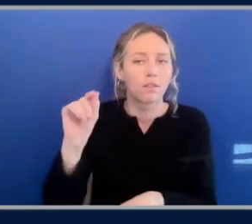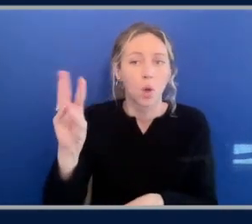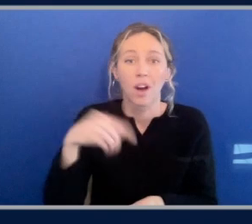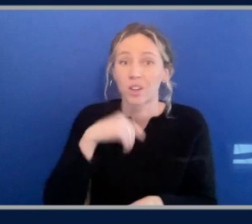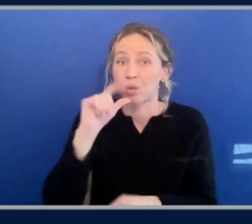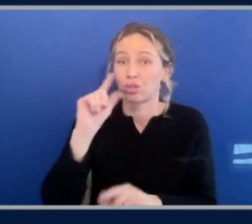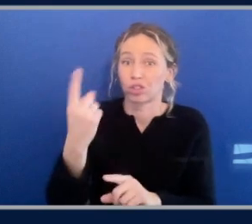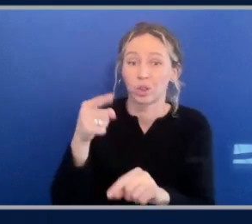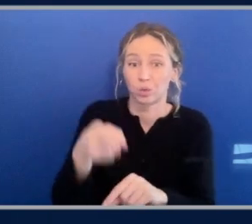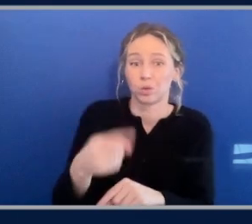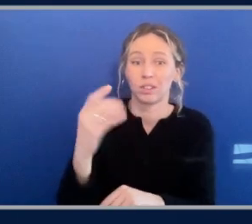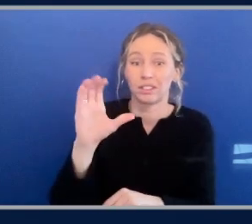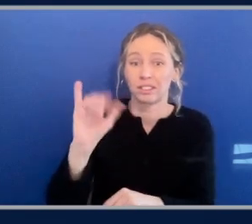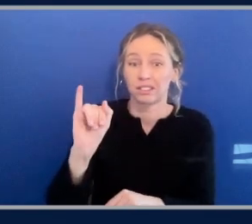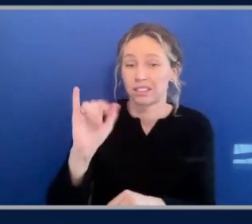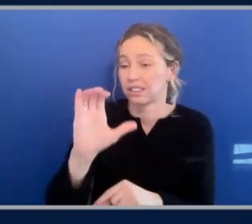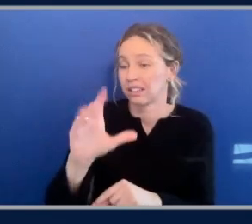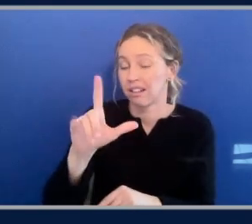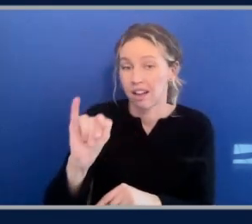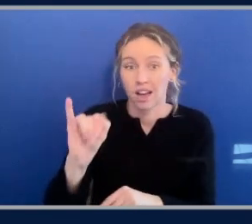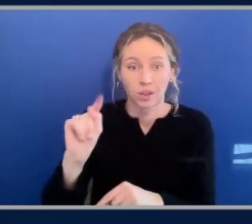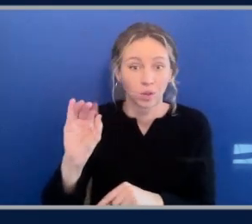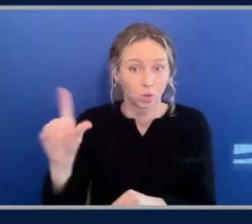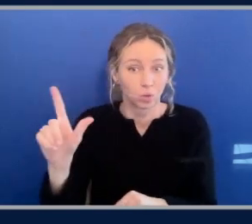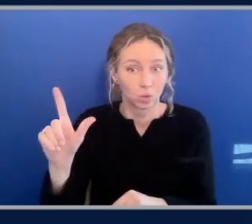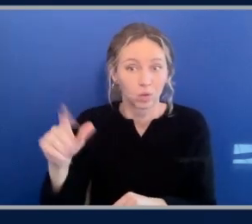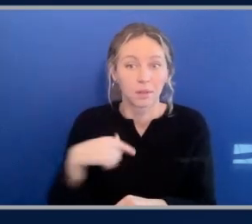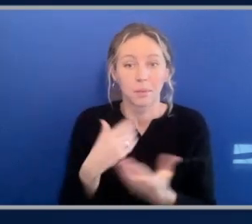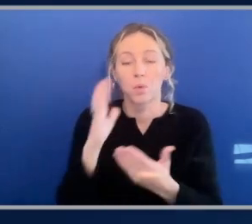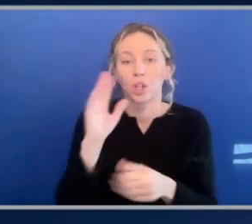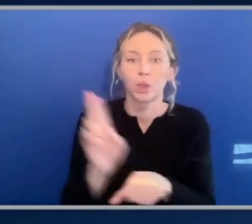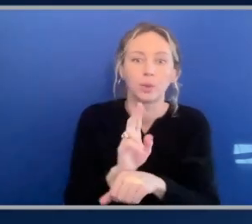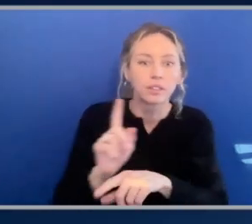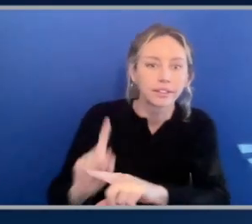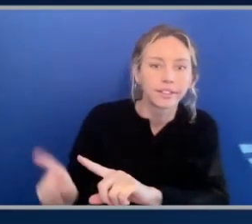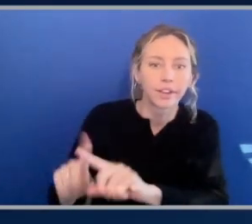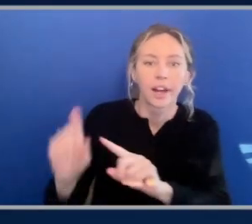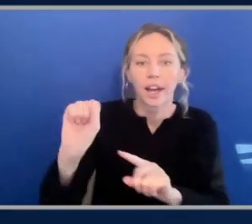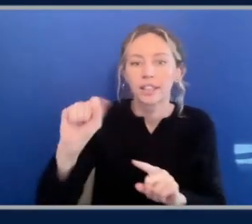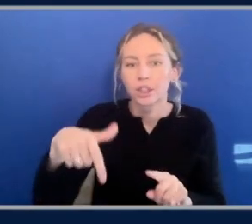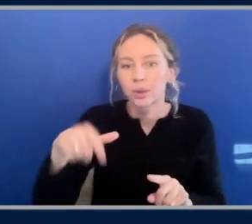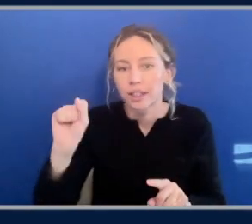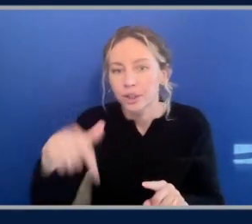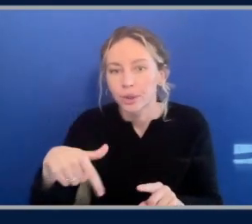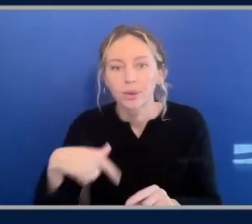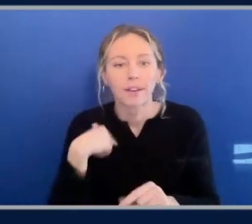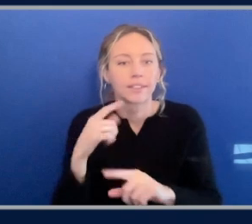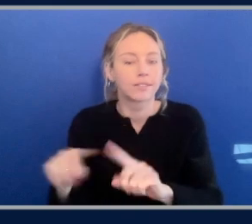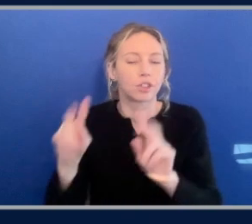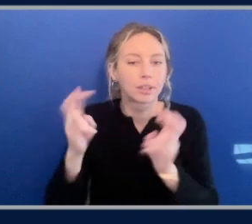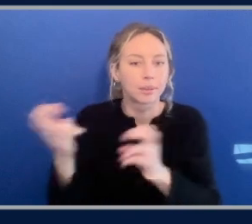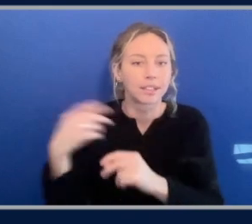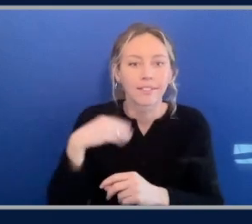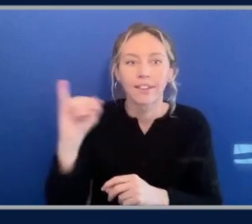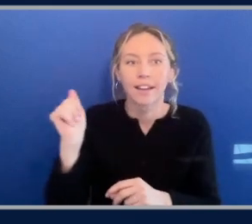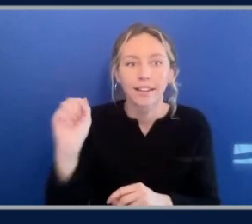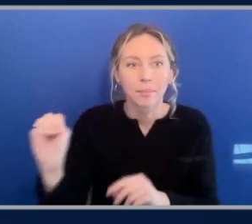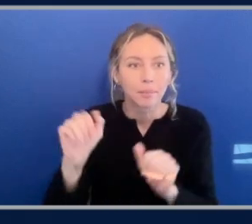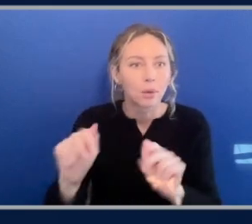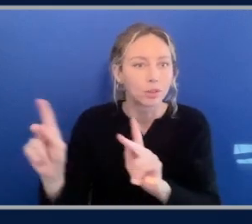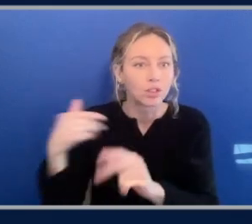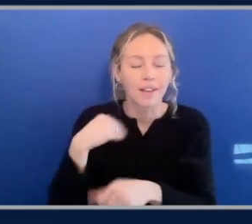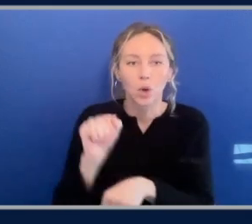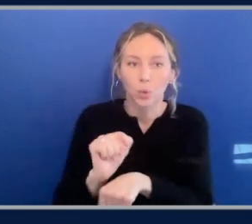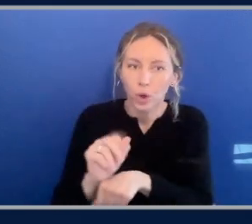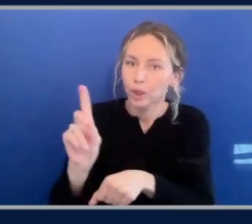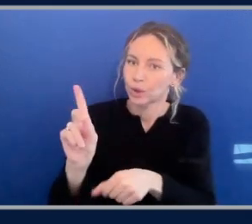tool to build all my Lambda functions. I have IAM permissions. I have SQS queues to build. All of those things, yes. Yeah, I have topics. I have work to do here, Darko. I have work to